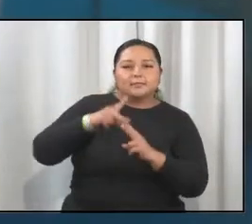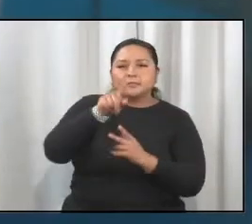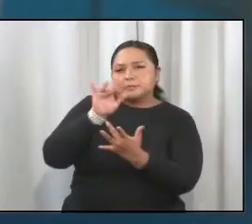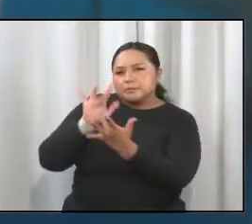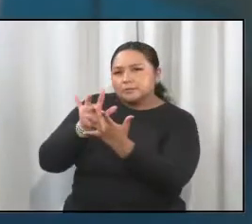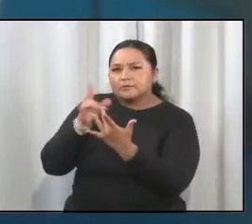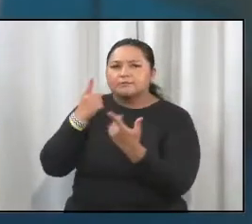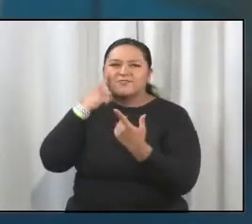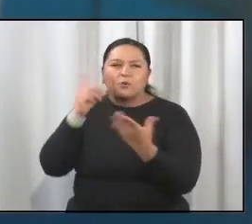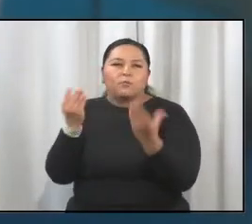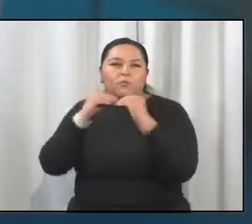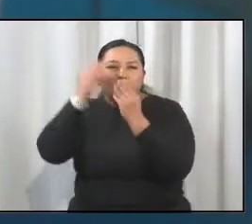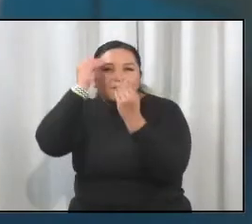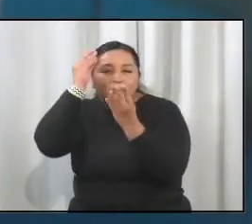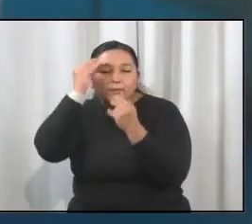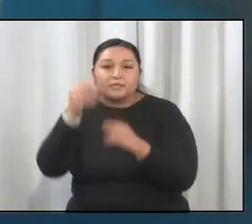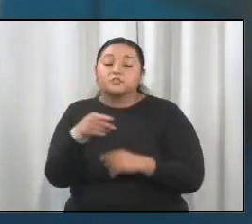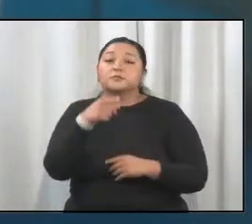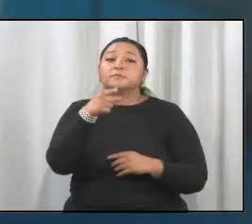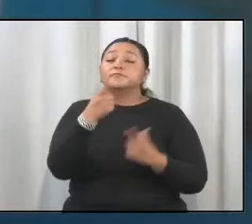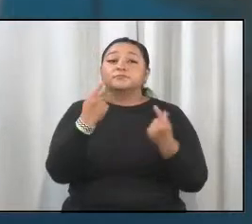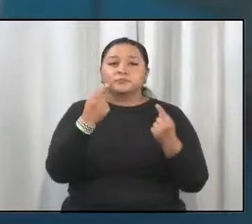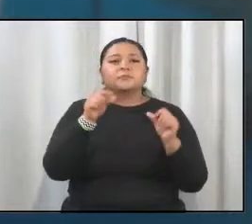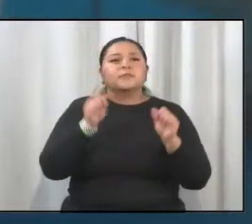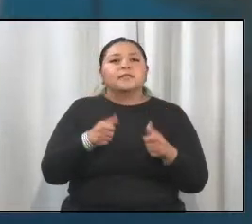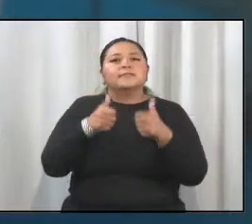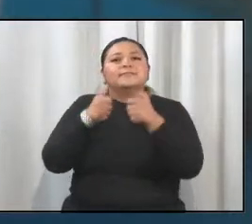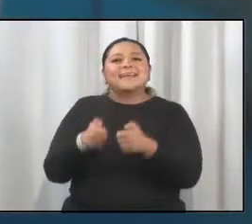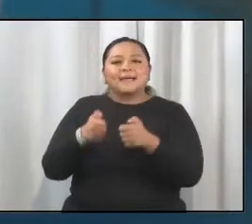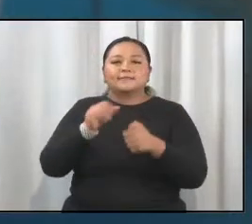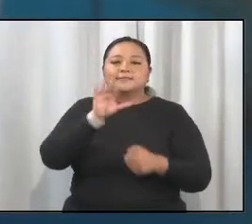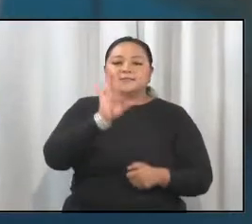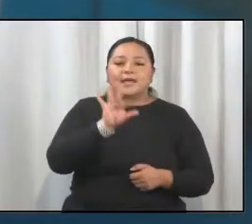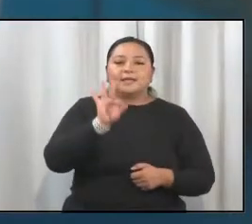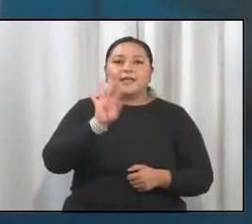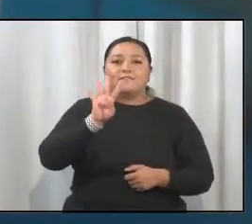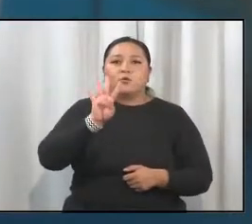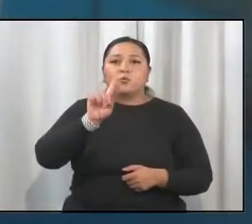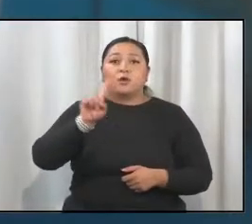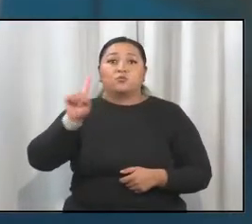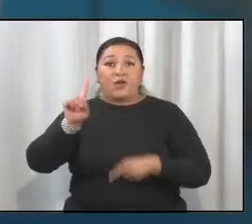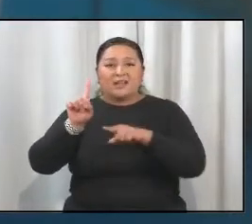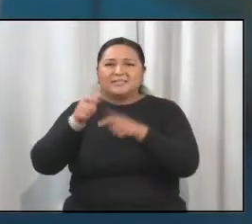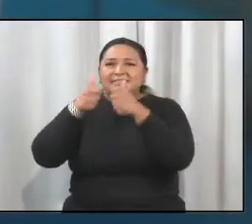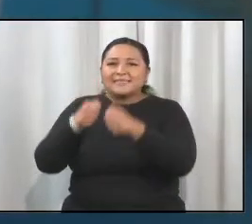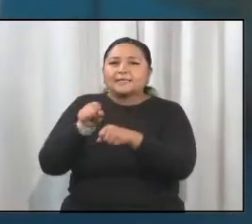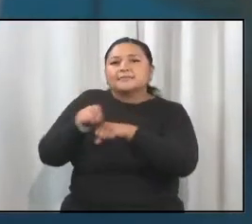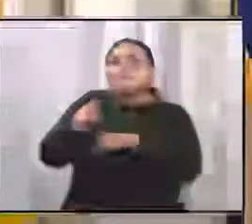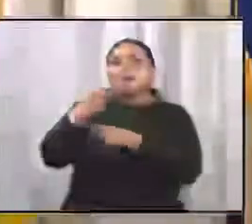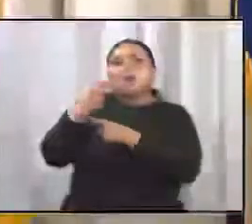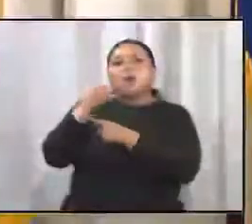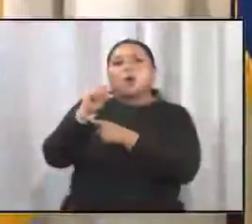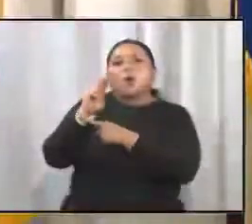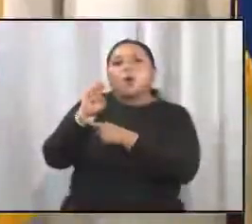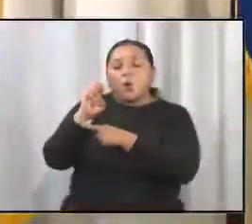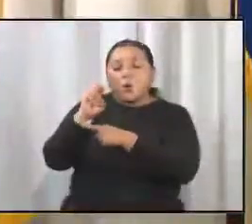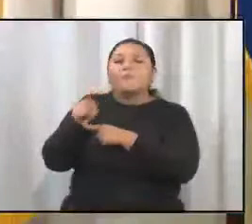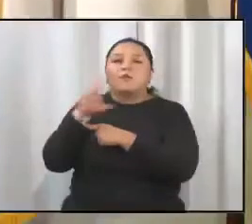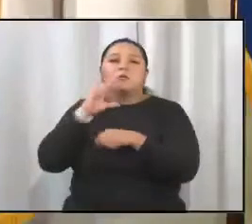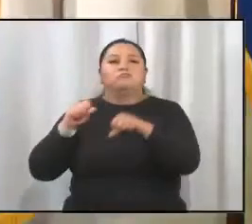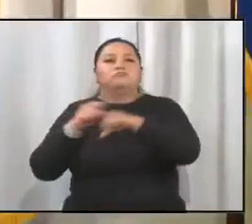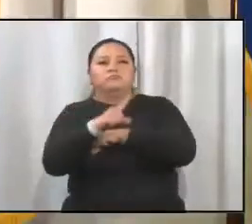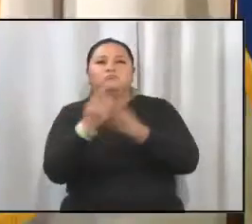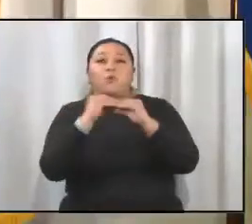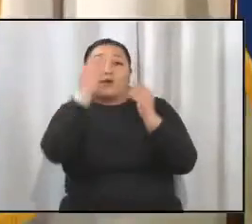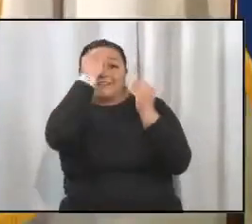HOME, the word HOME, to 99411 for updates on the MAC schedule and other timely information.